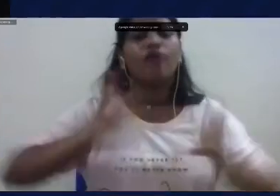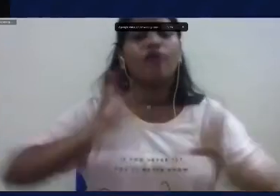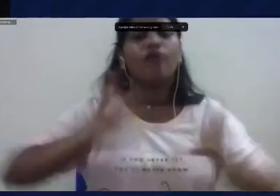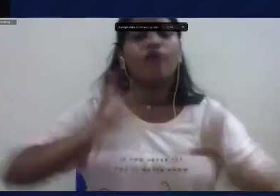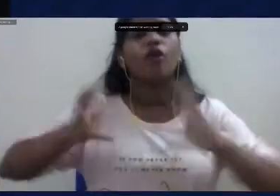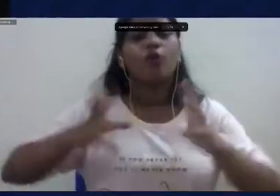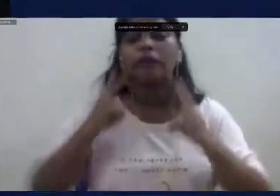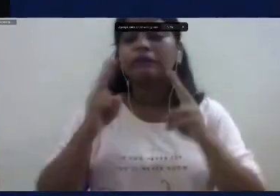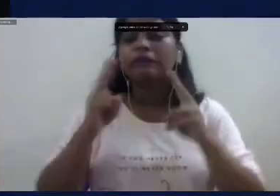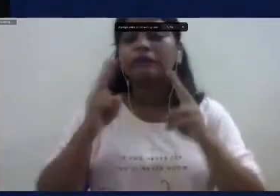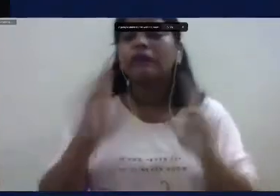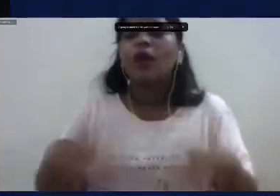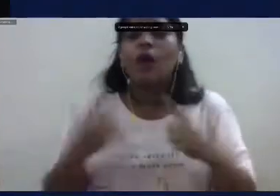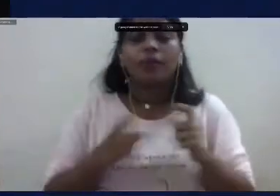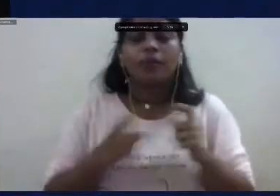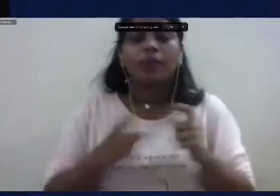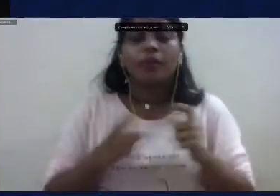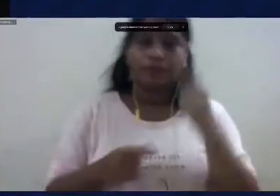see the way it takes us.